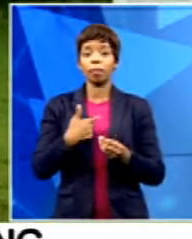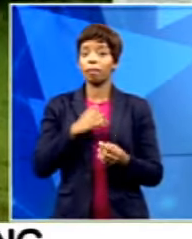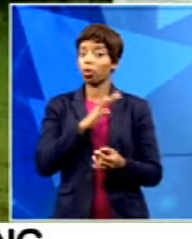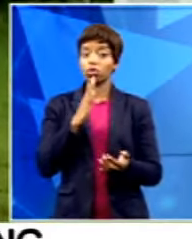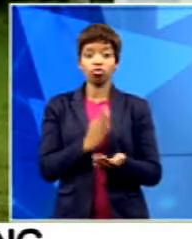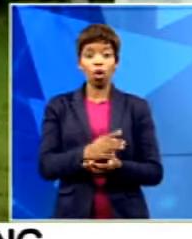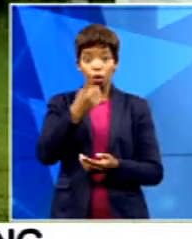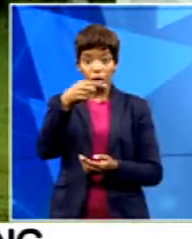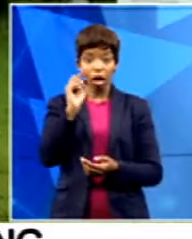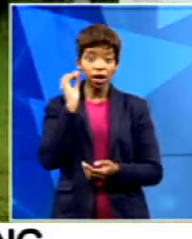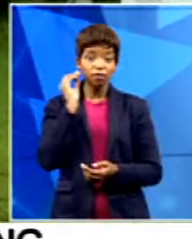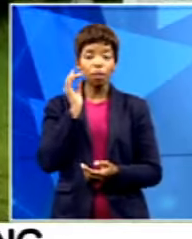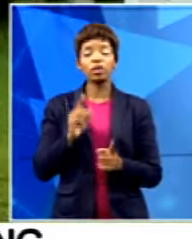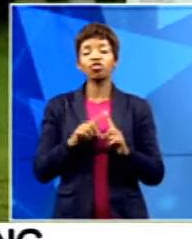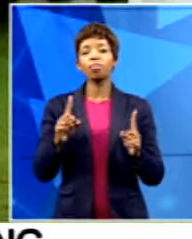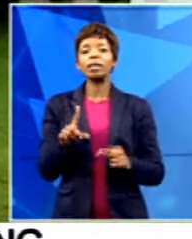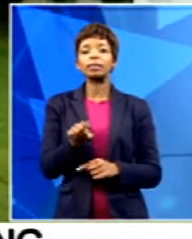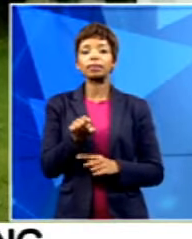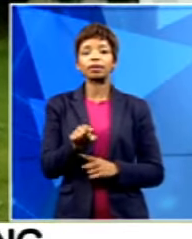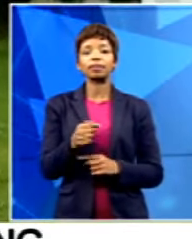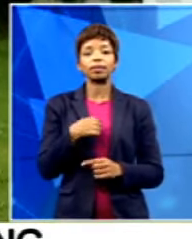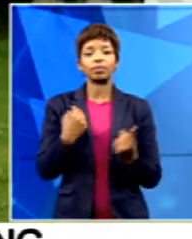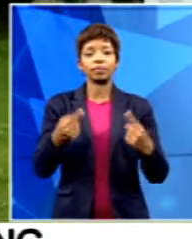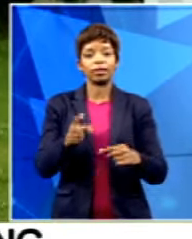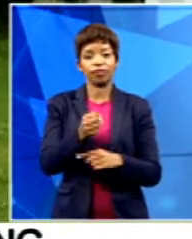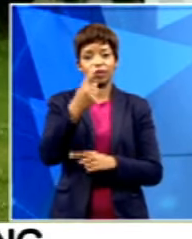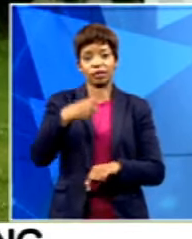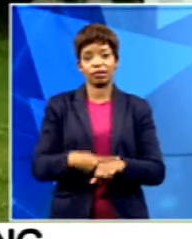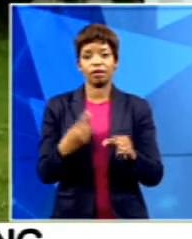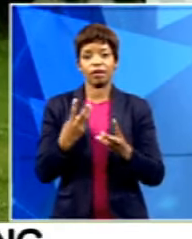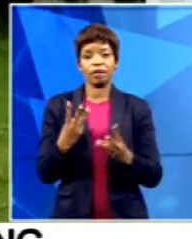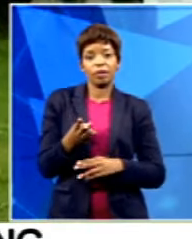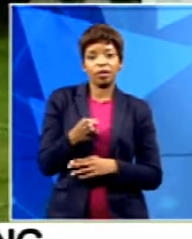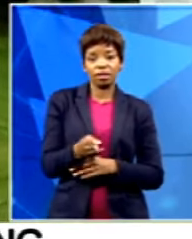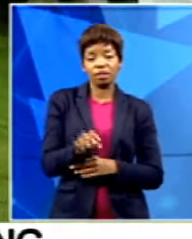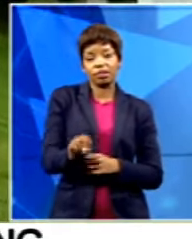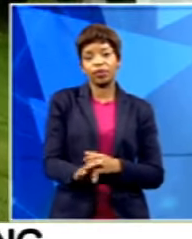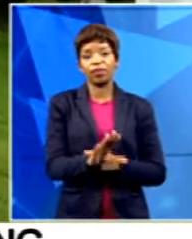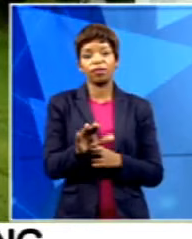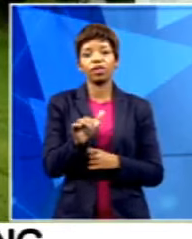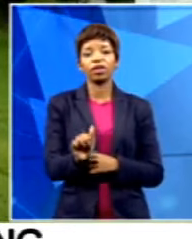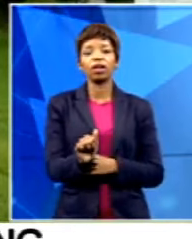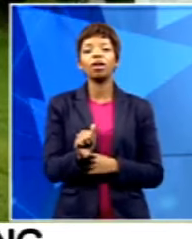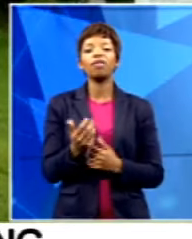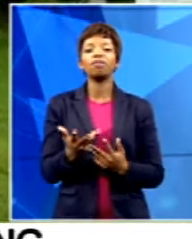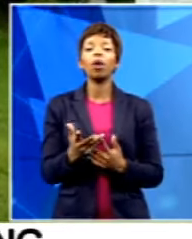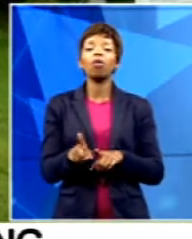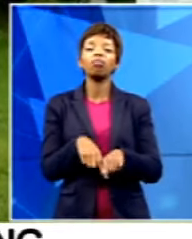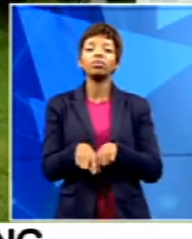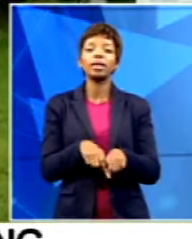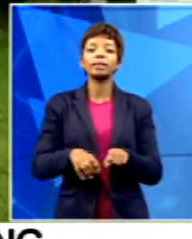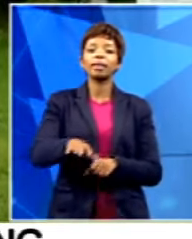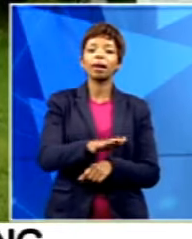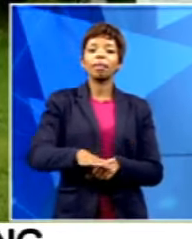sites, Leanne, as we just said in the morning when I came to for the first time, that people out there in South Africa with government now ramping up the testing in public